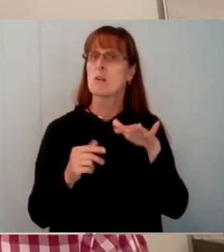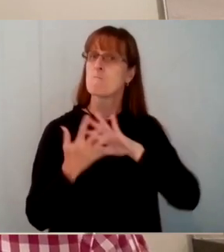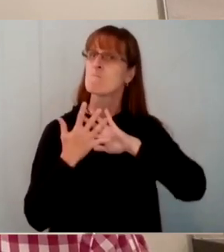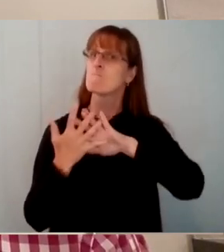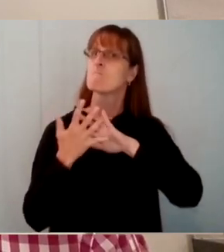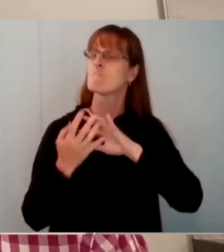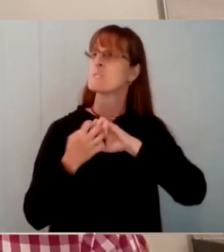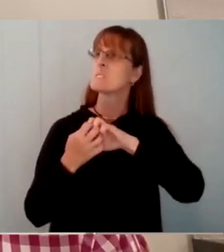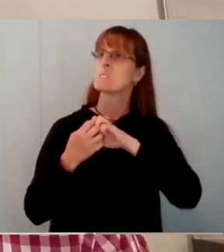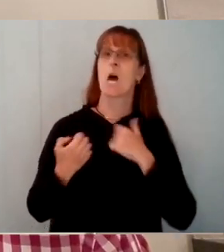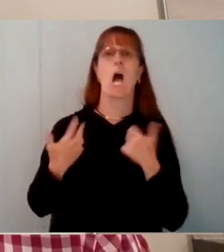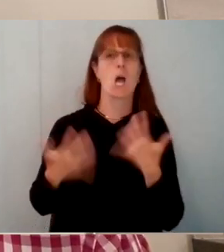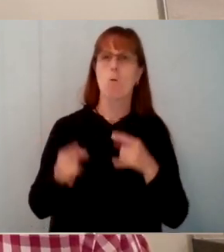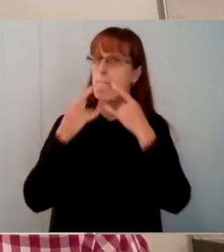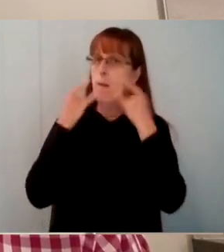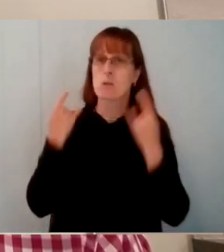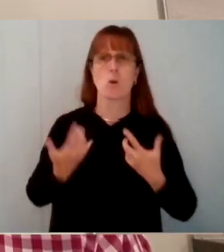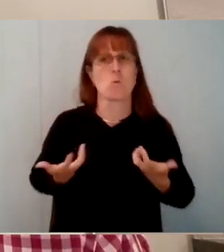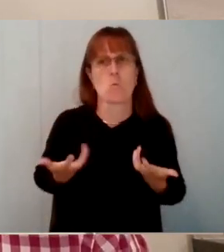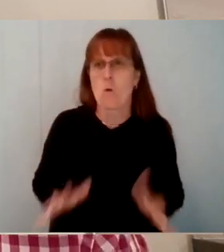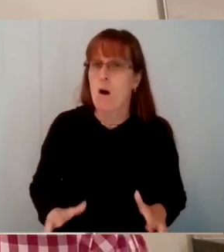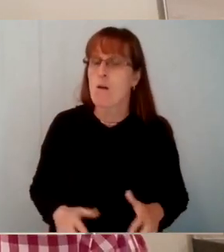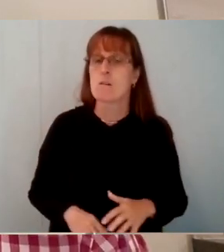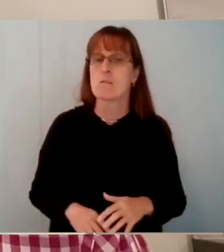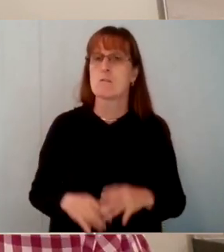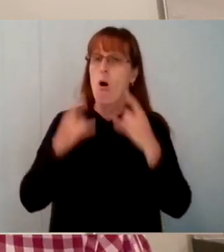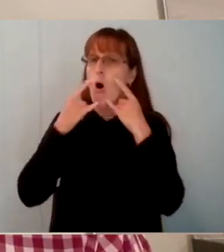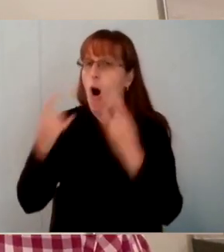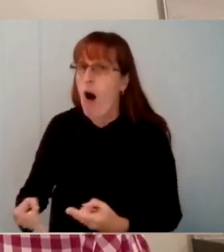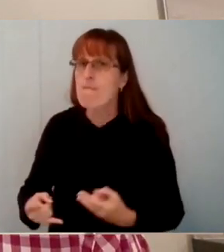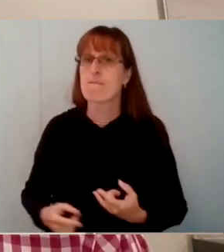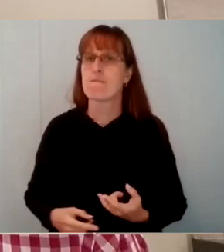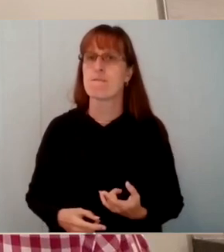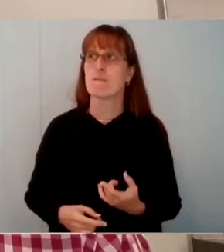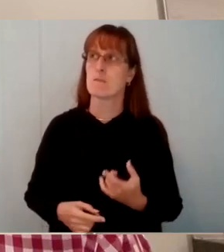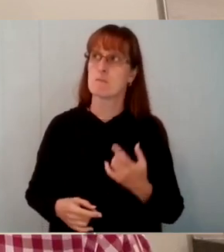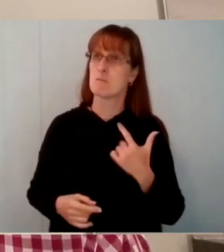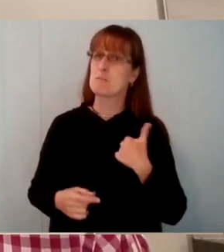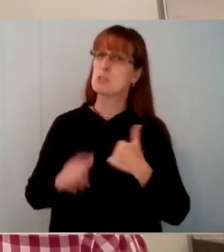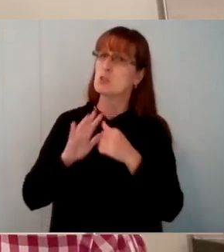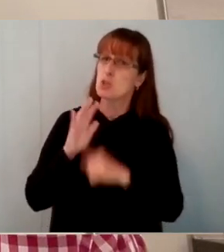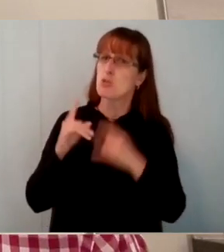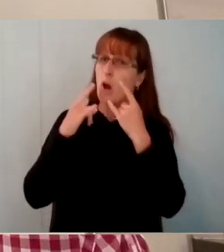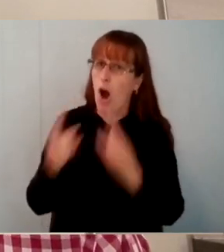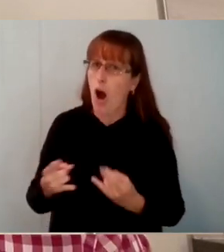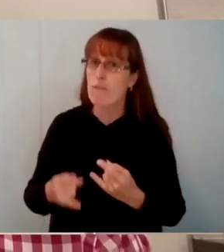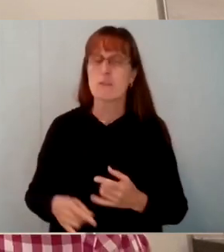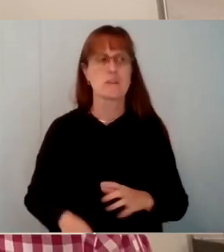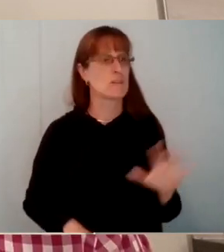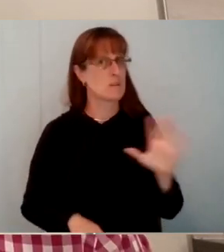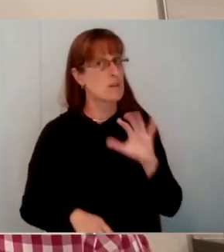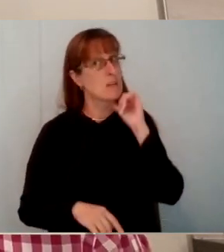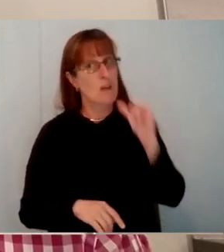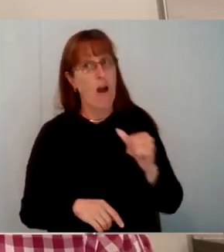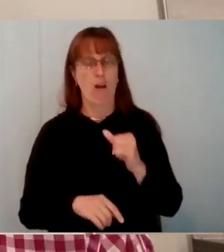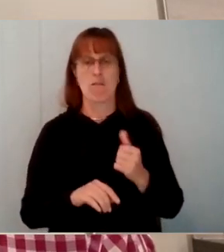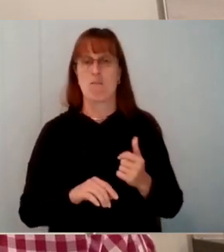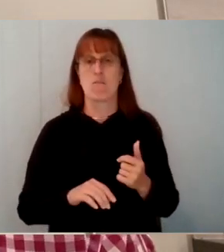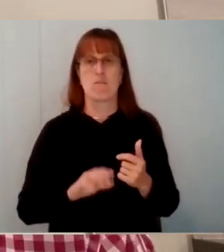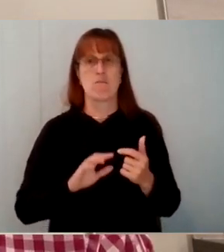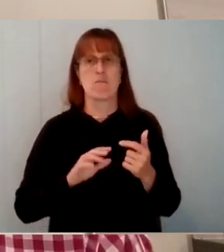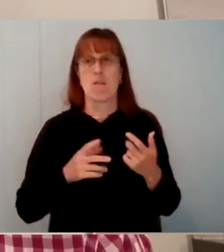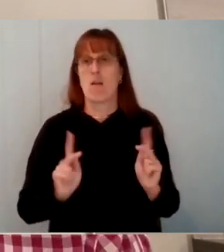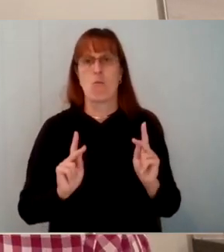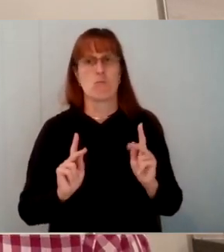from our community members in some instances that they don't want to wear a mask or they want to take the mask off for their procedure. That is not